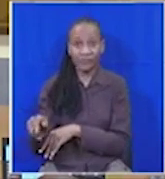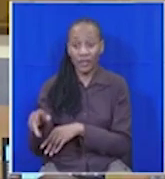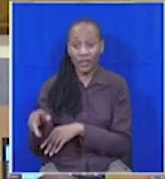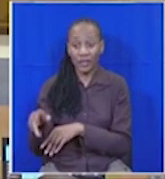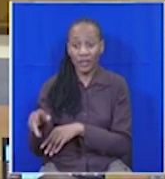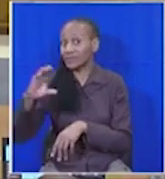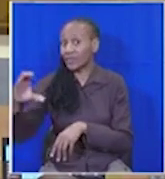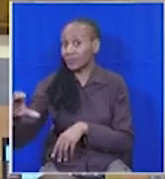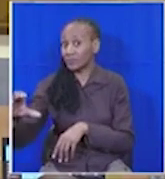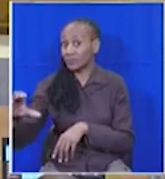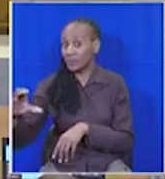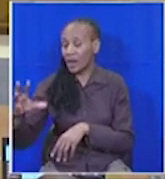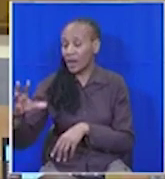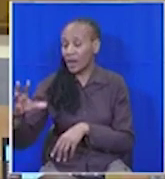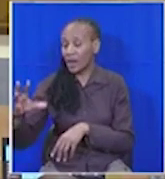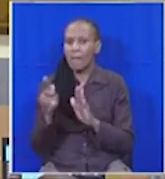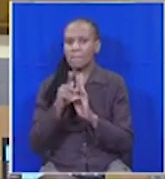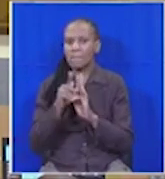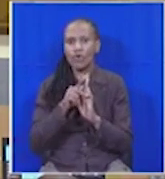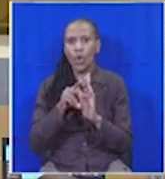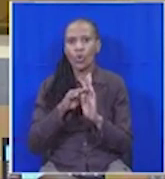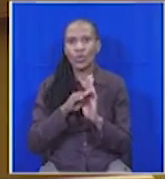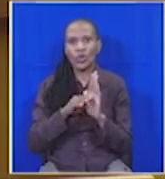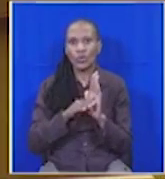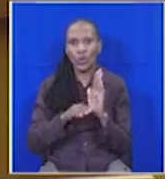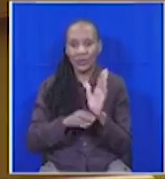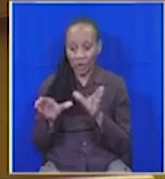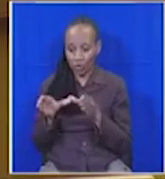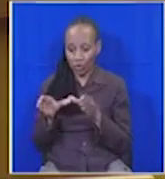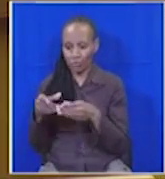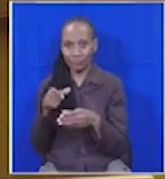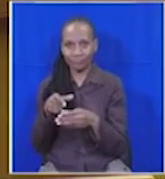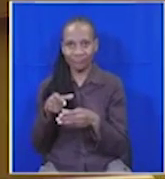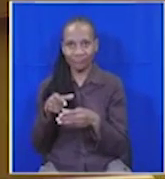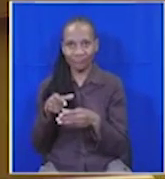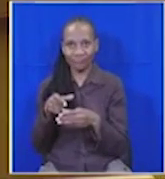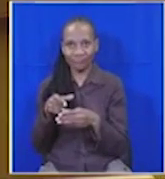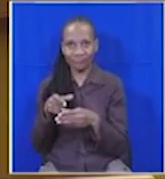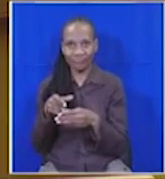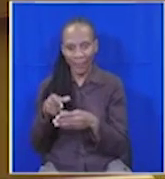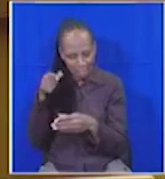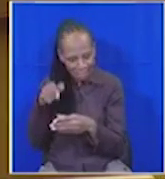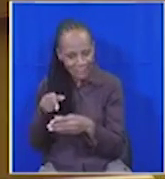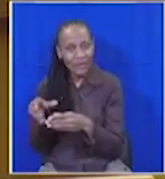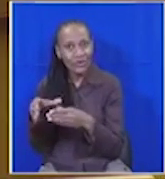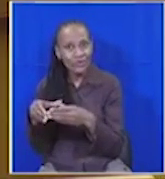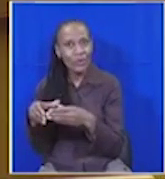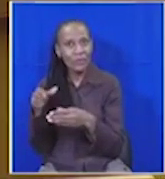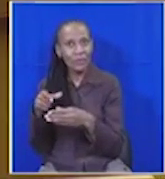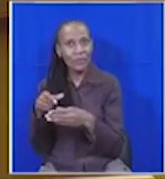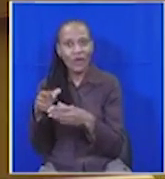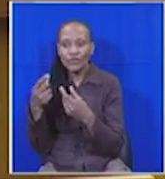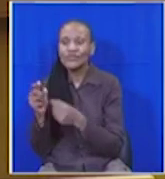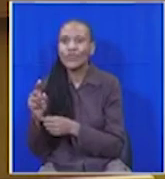Western Cape, they have a so-called programming group. But that body is constituted on the basis of